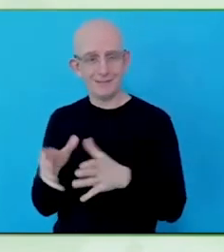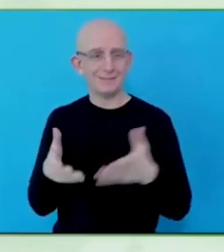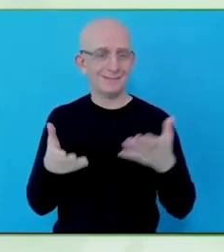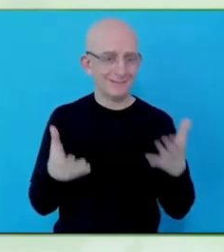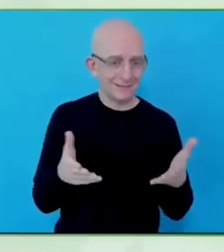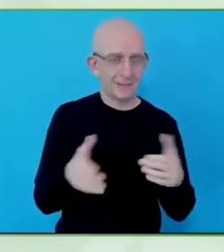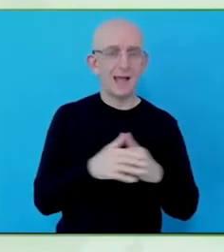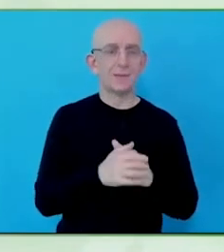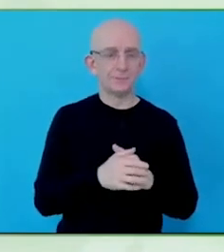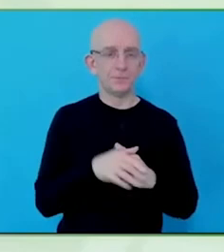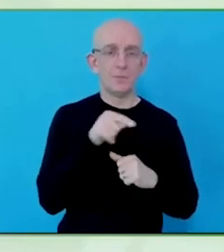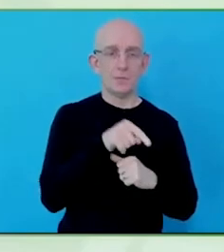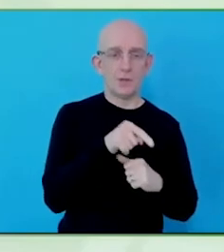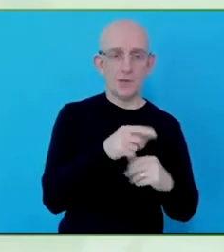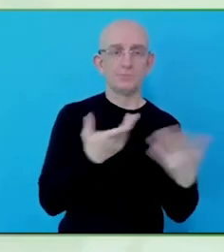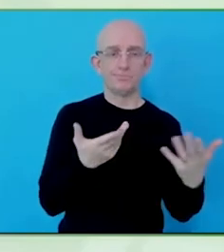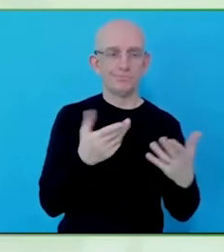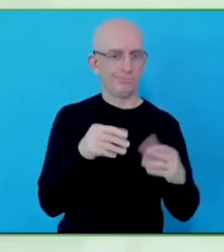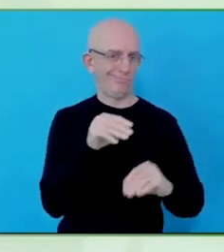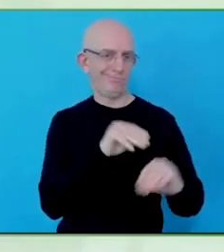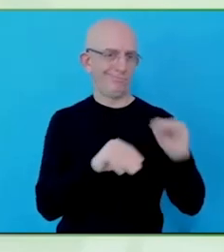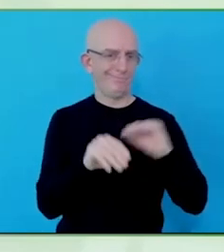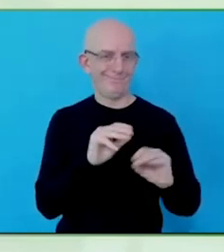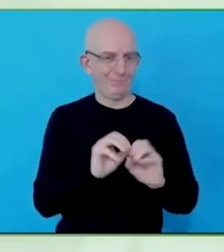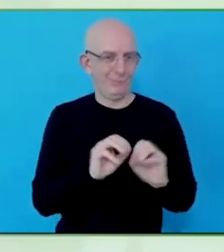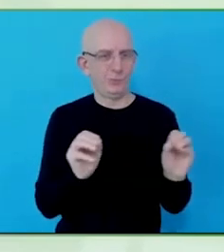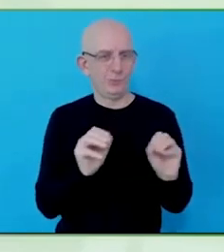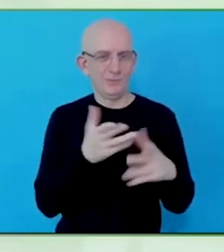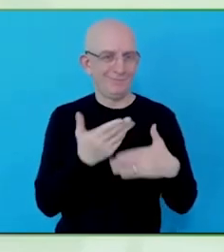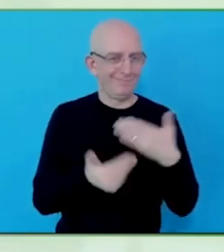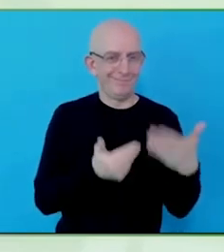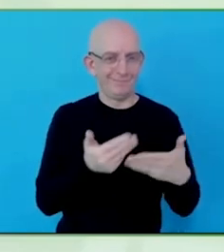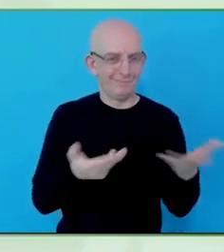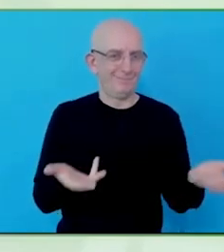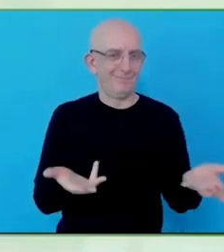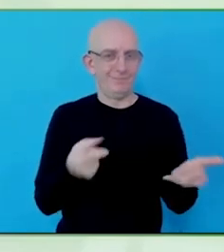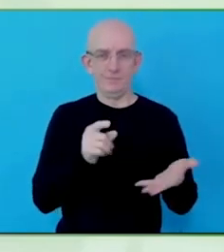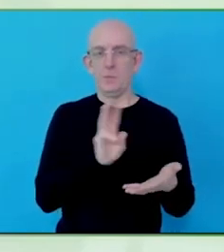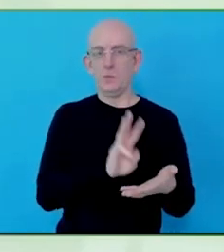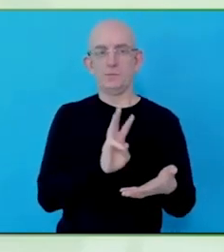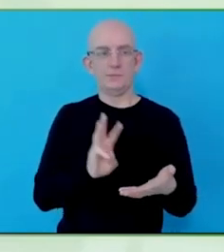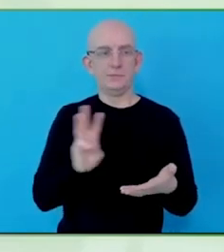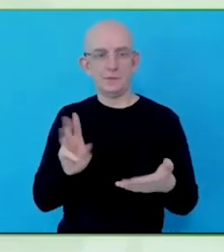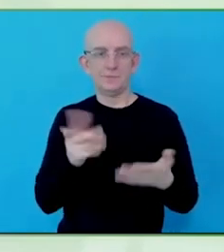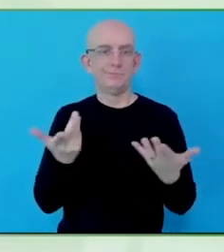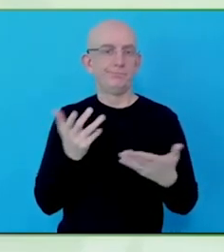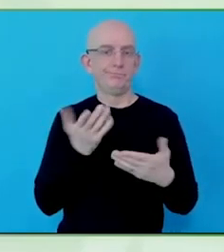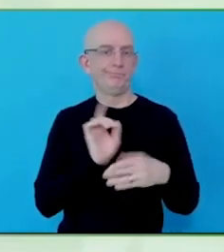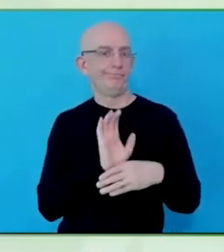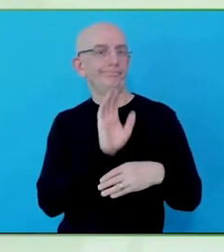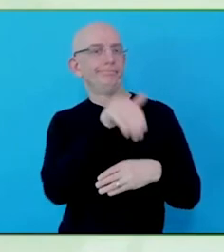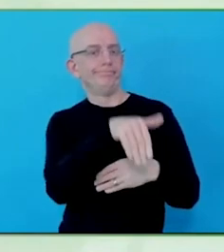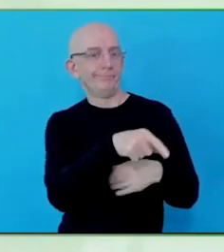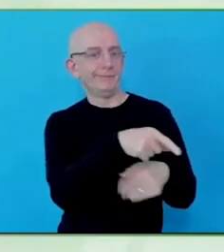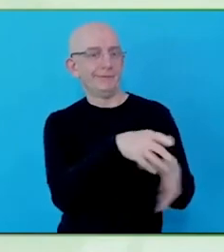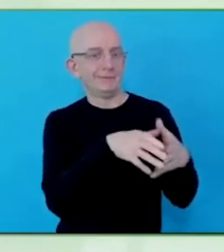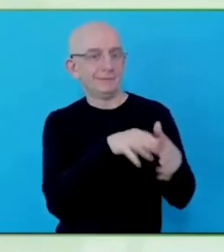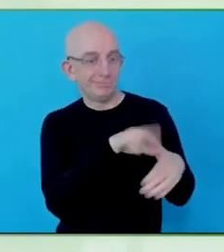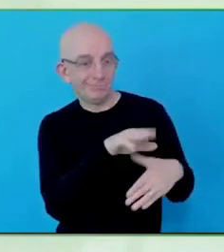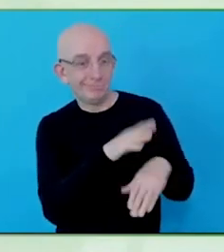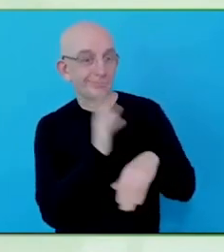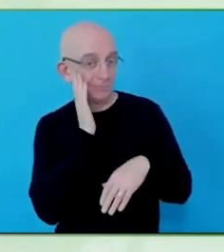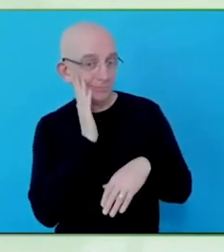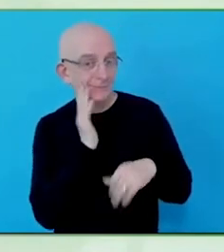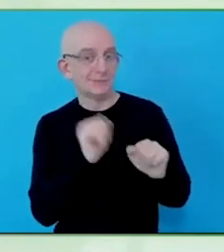to no control over the accessibility of that asset. These customers would like an automated solution that